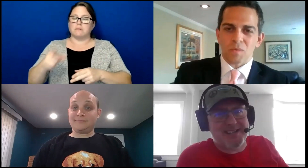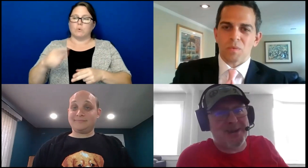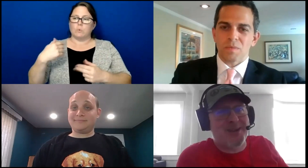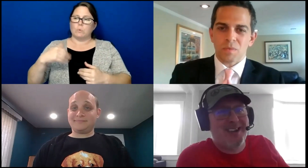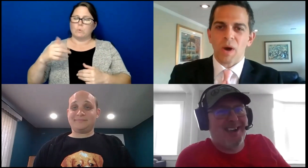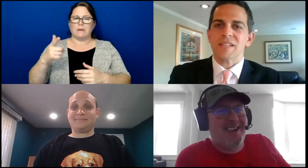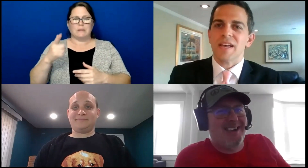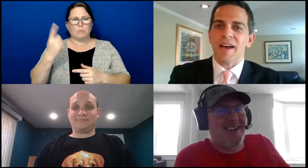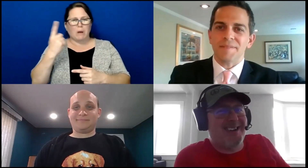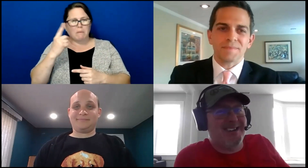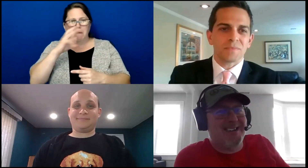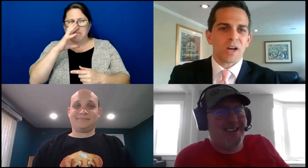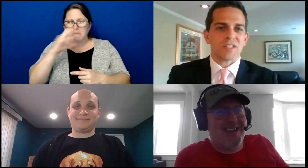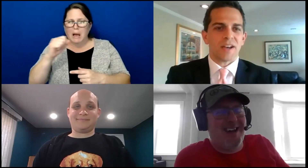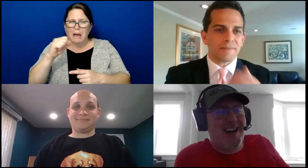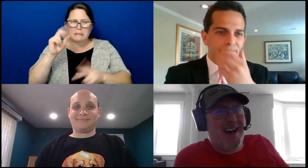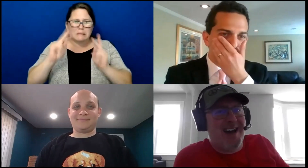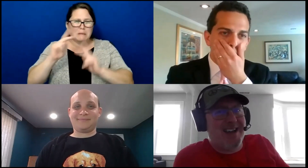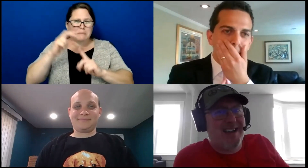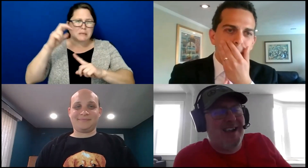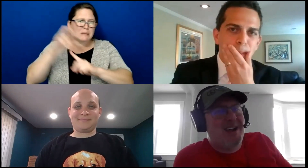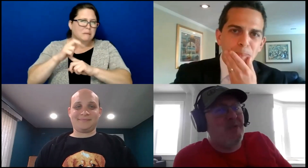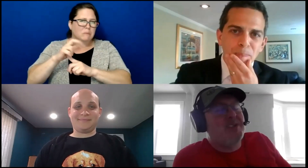meeting. So why is that?